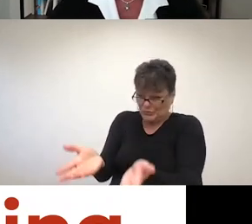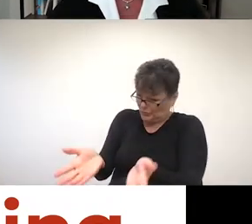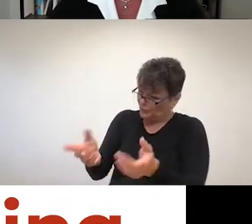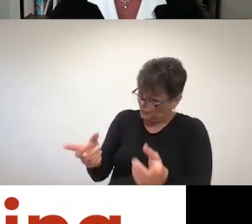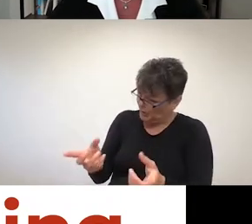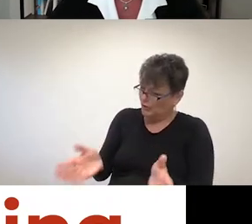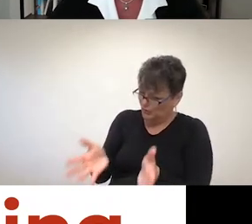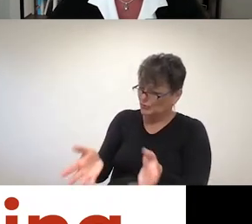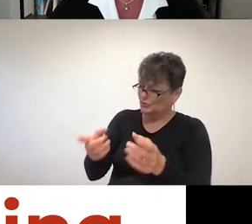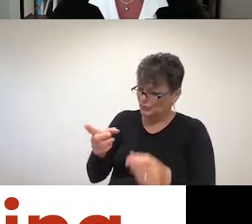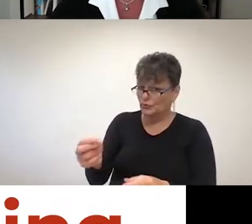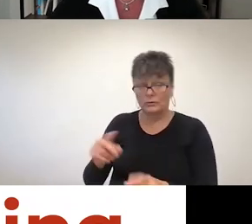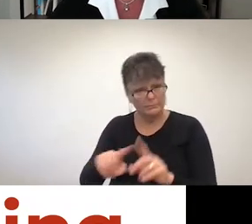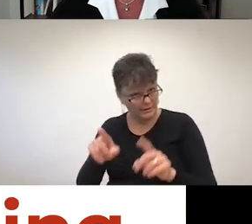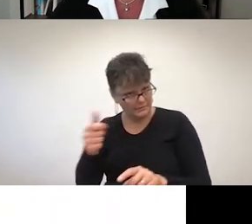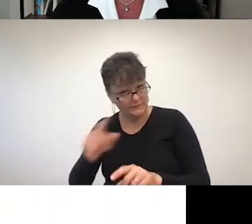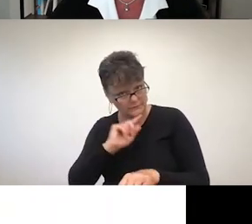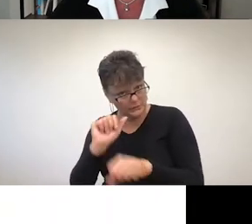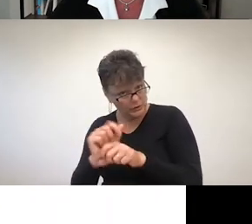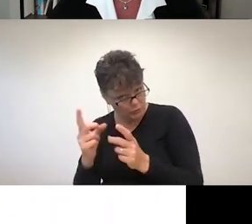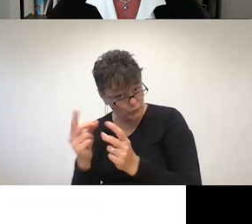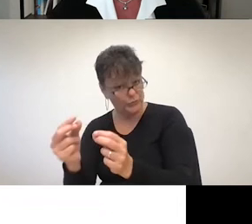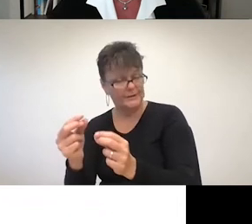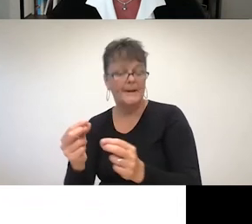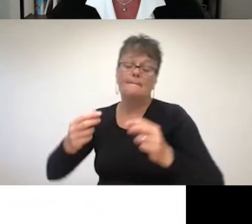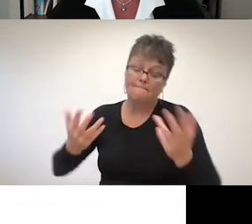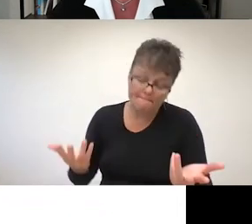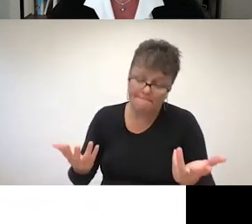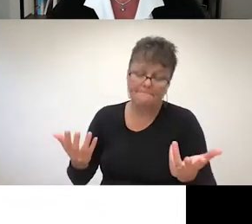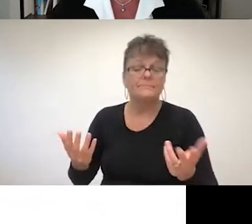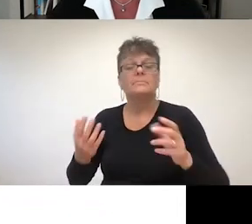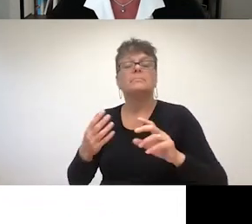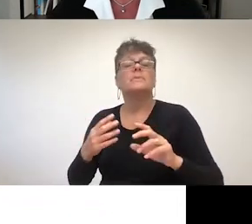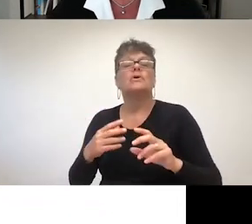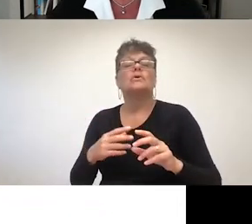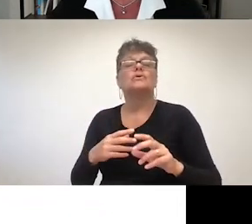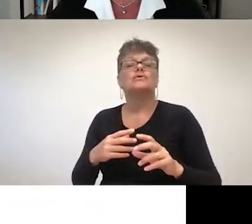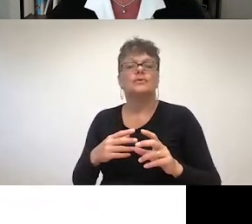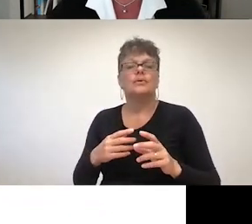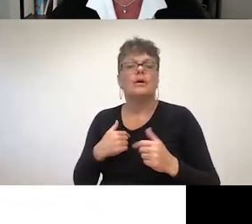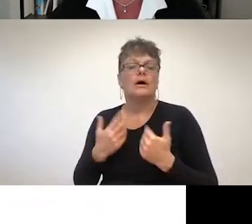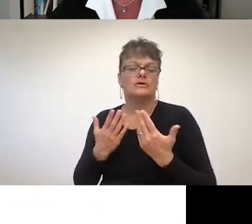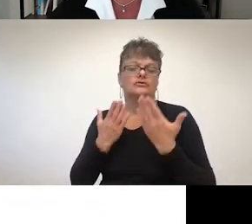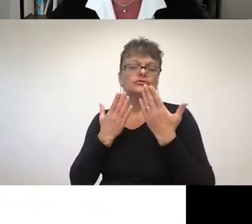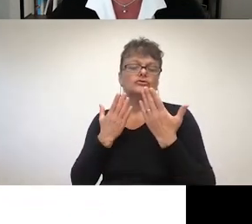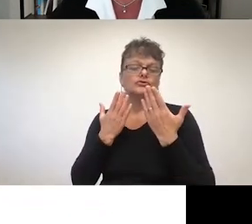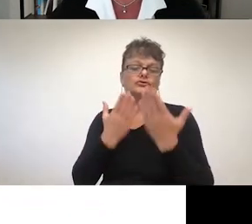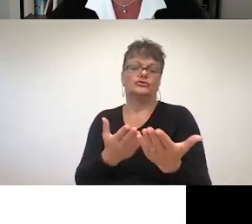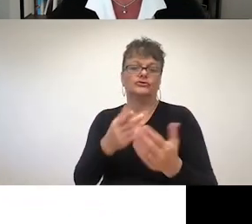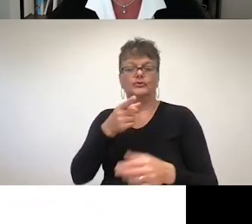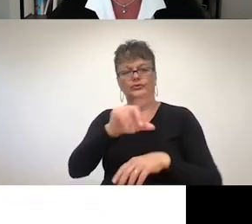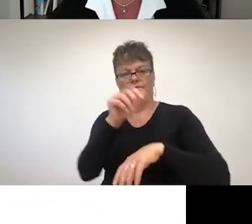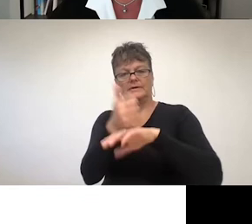them is another question. And so I would encourage that we actually create assignments and activities based